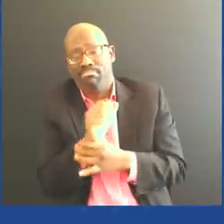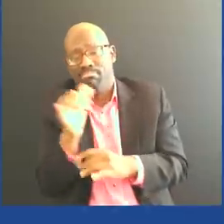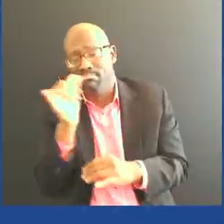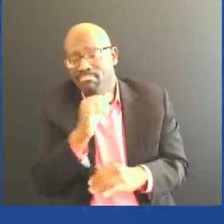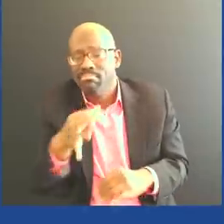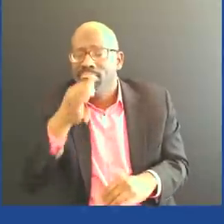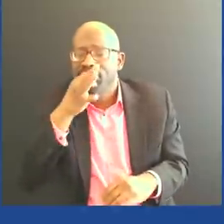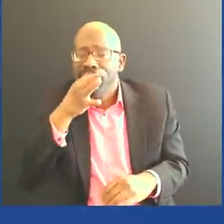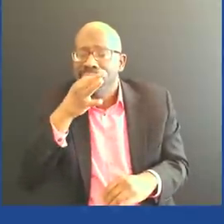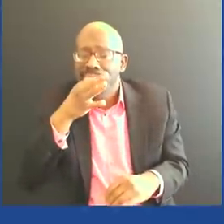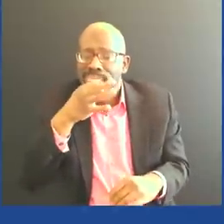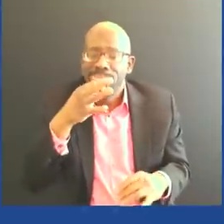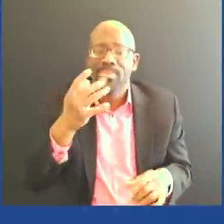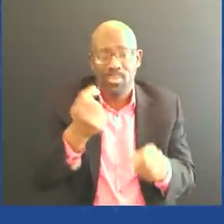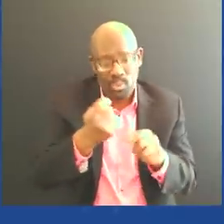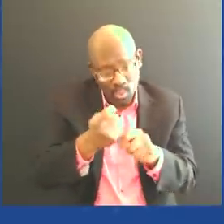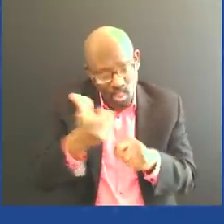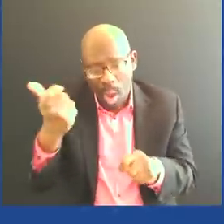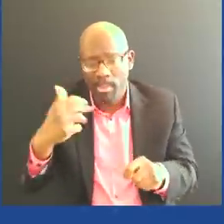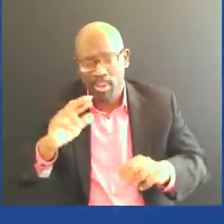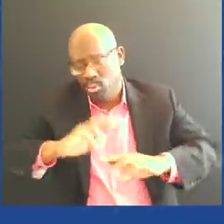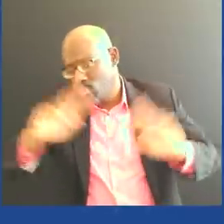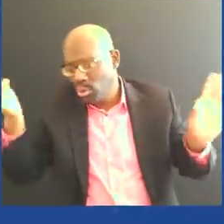to behold.